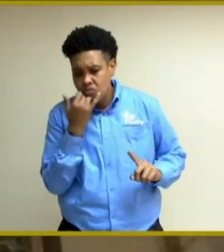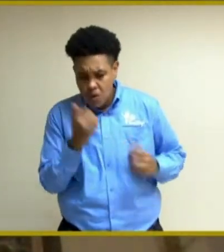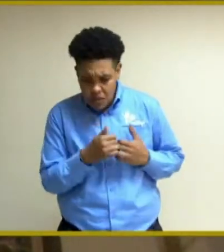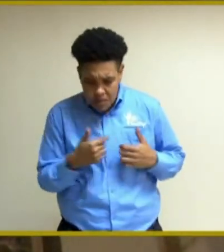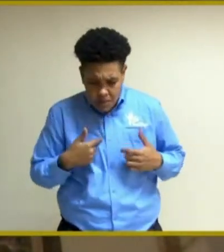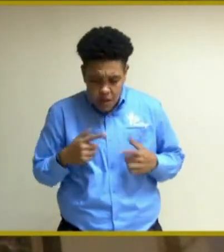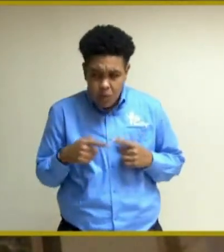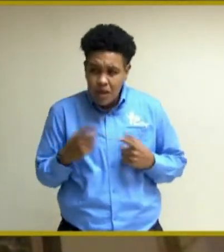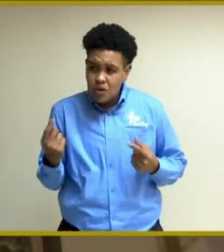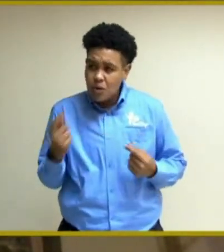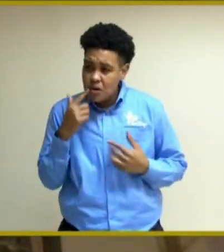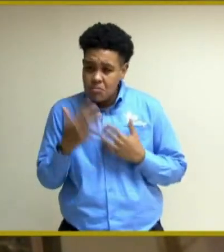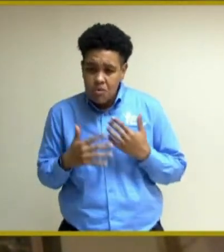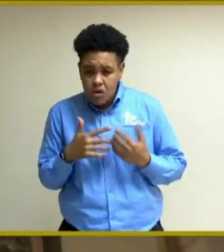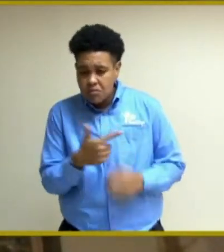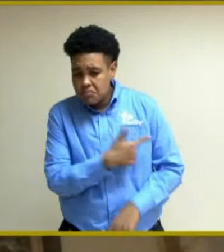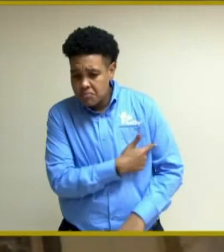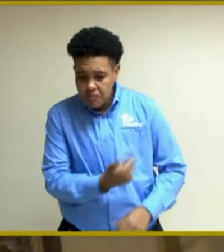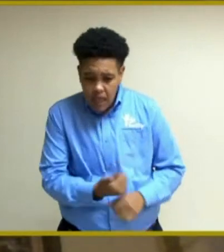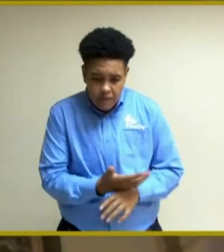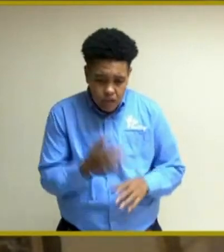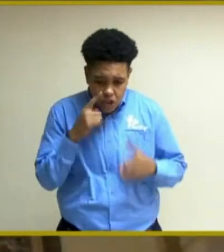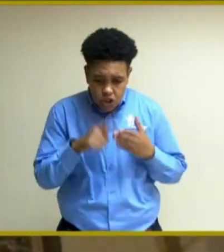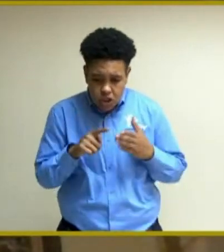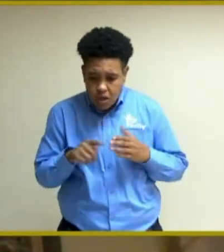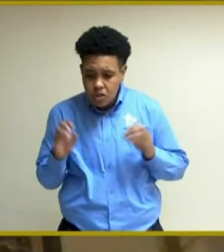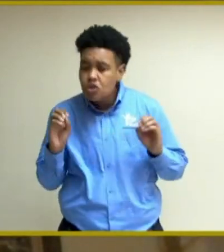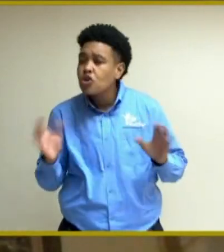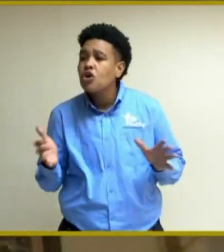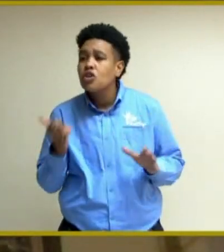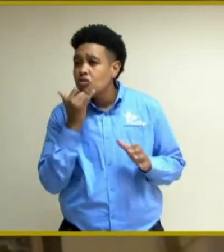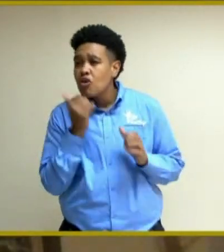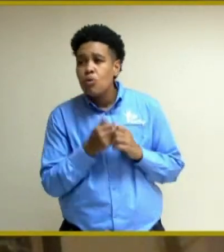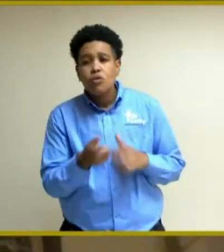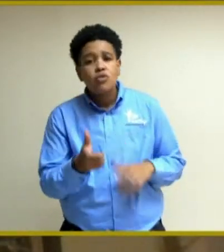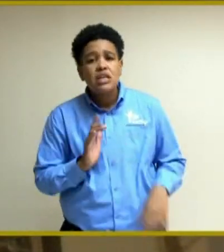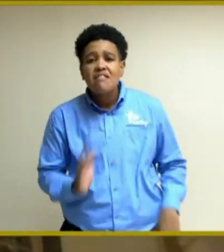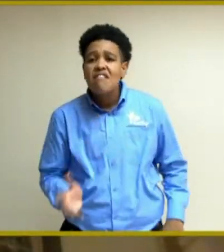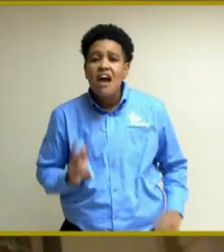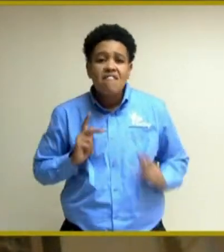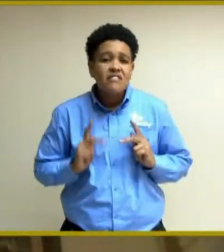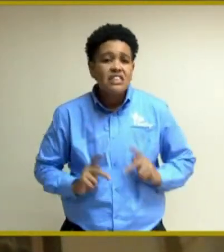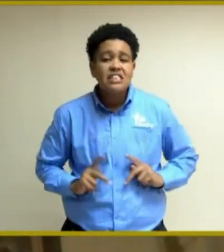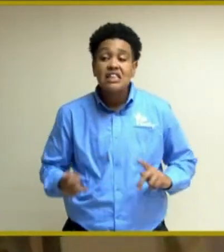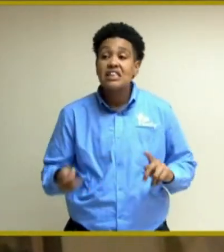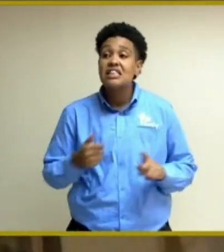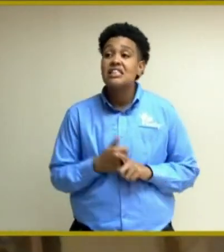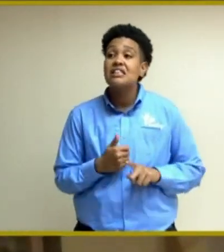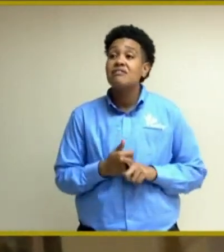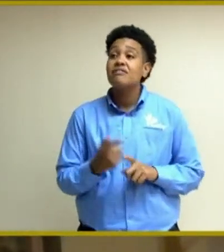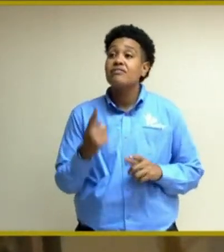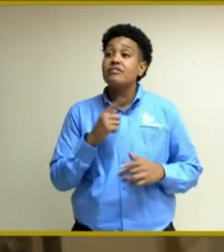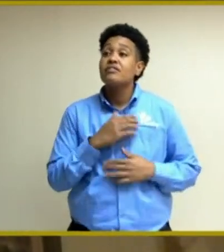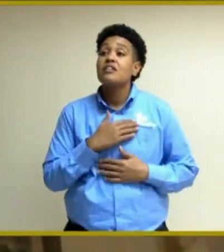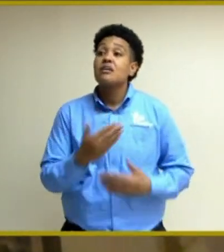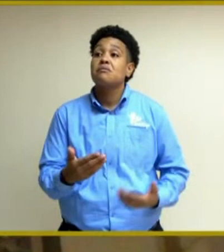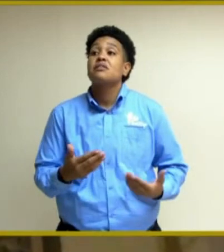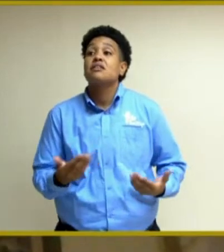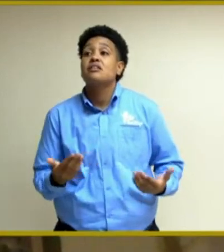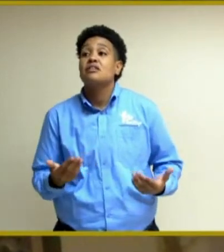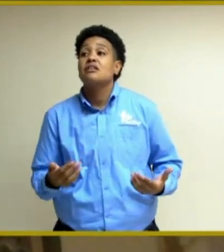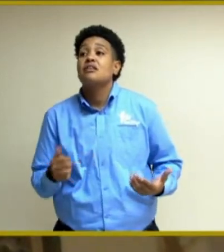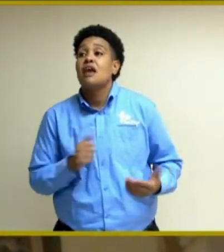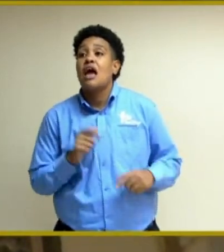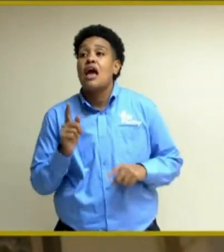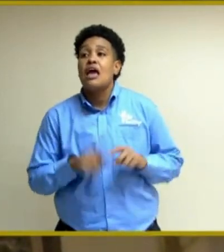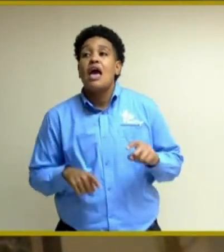And when I did her blood and everything, nothing was wrong with her physically. And she admitted, I just